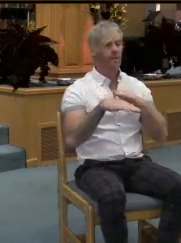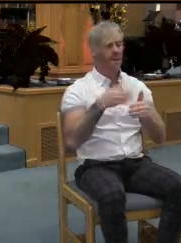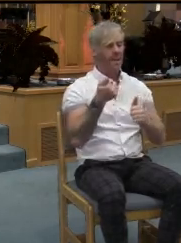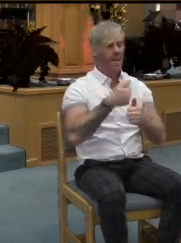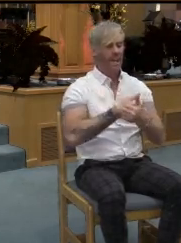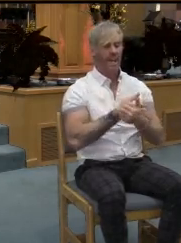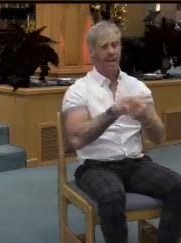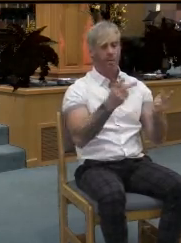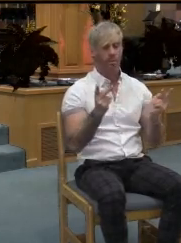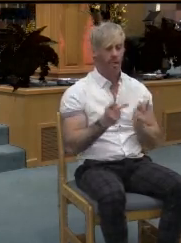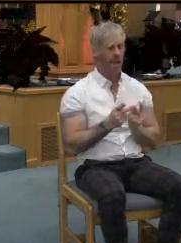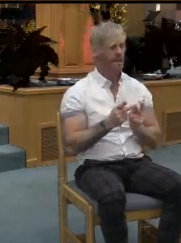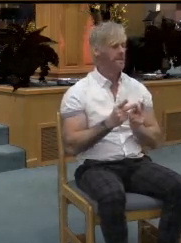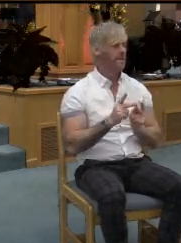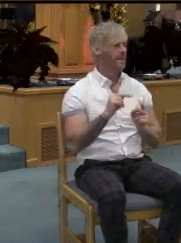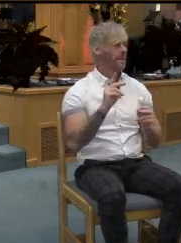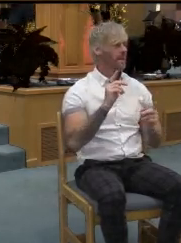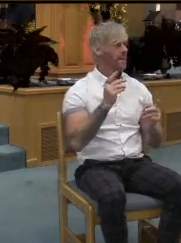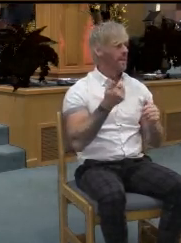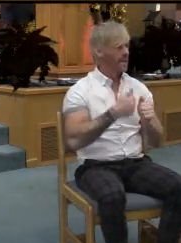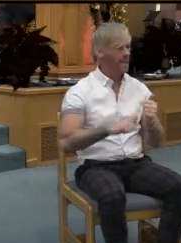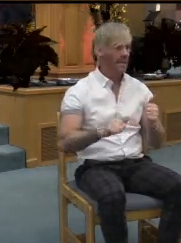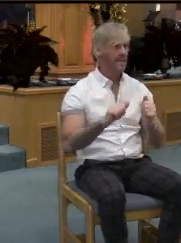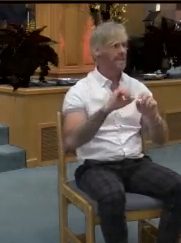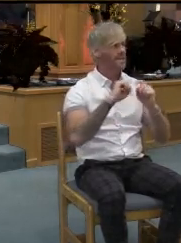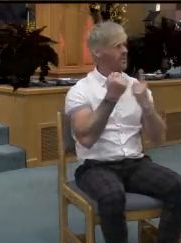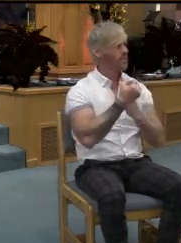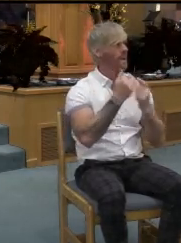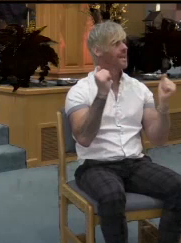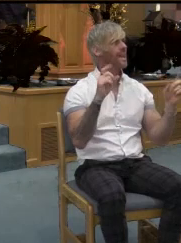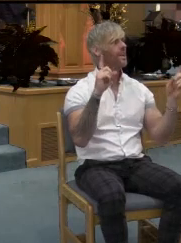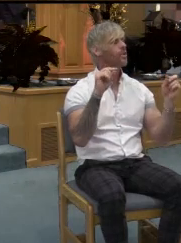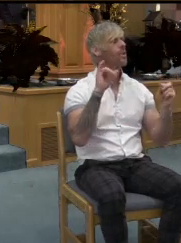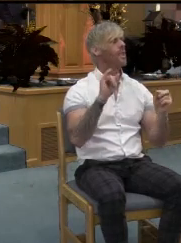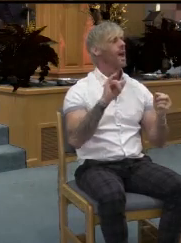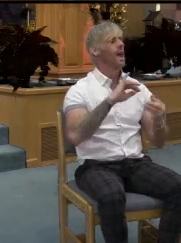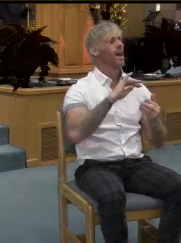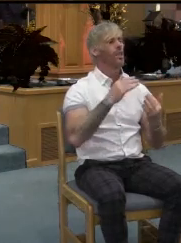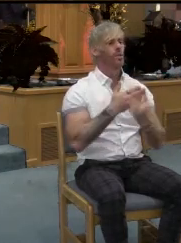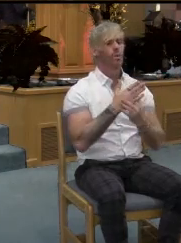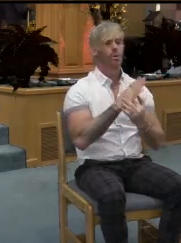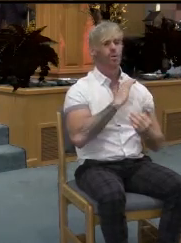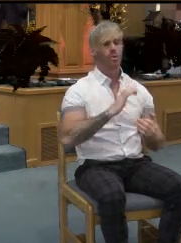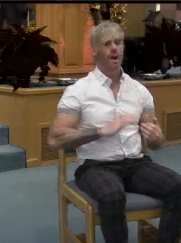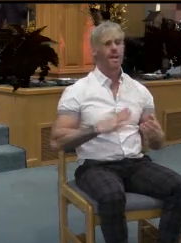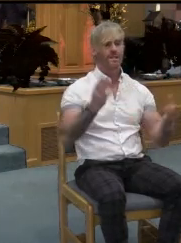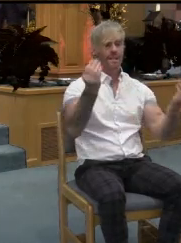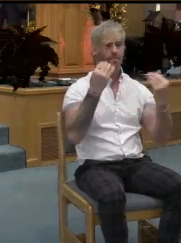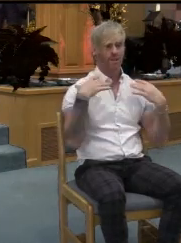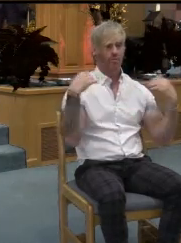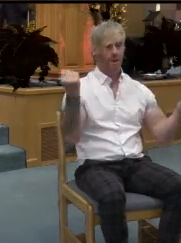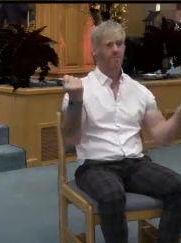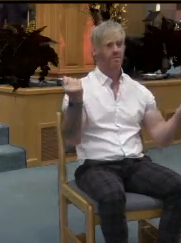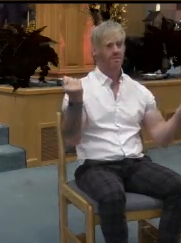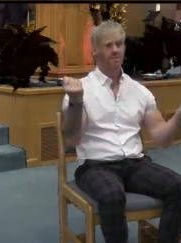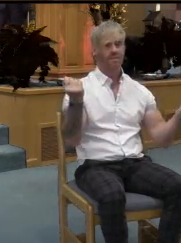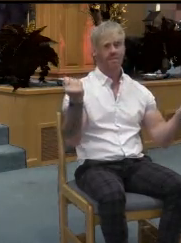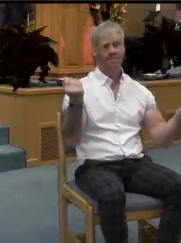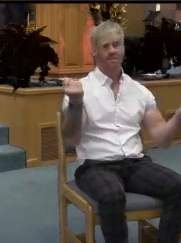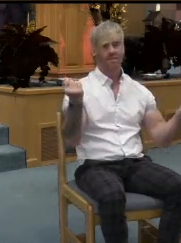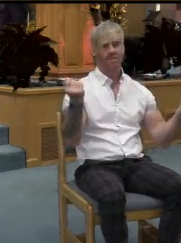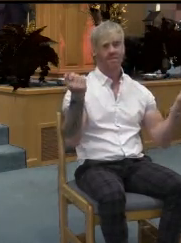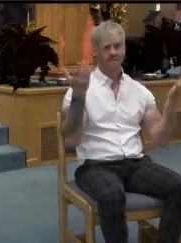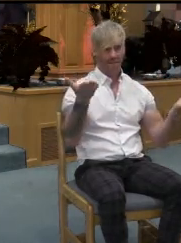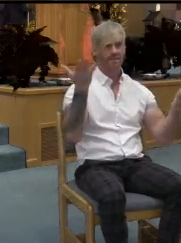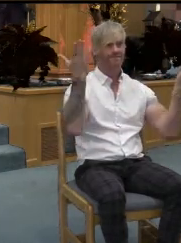any place, any situation. I can do all that through Christ who strengthens me to do it. Now, there you have